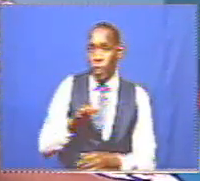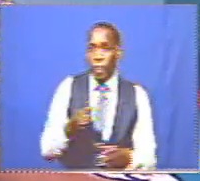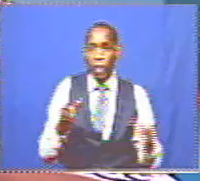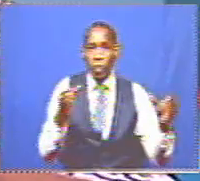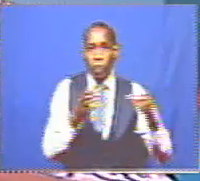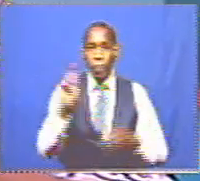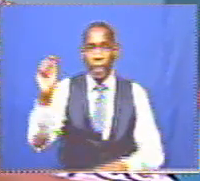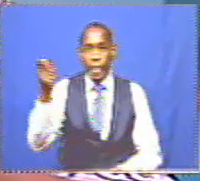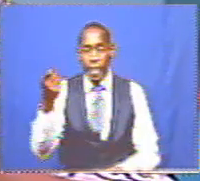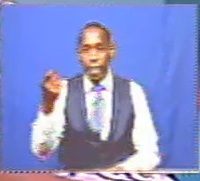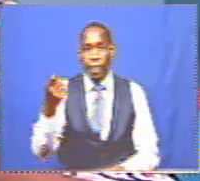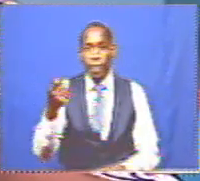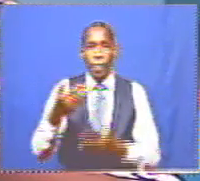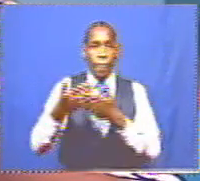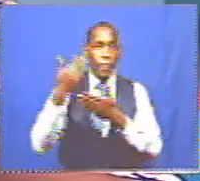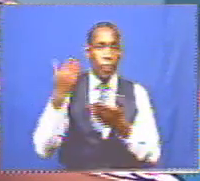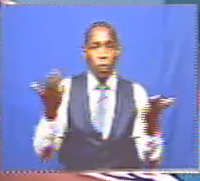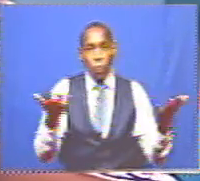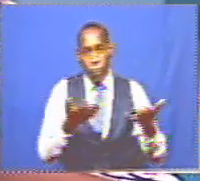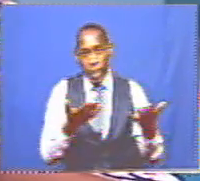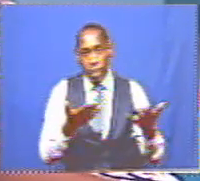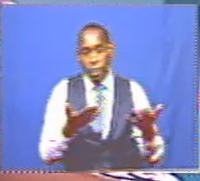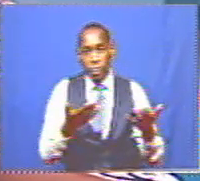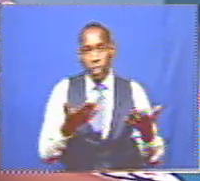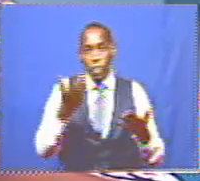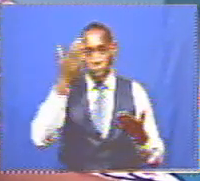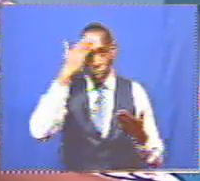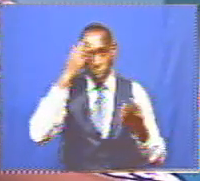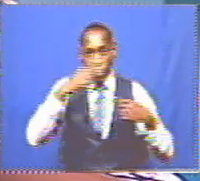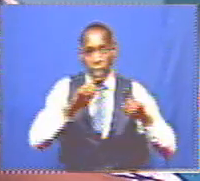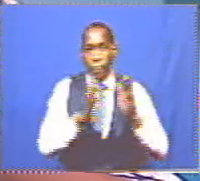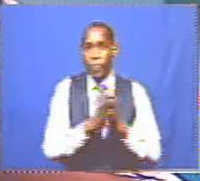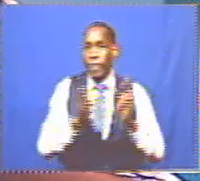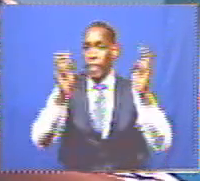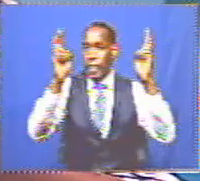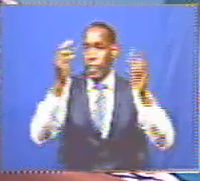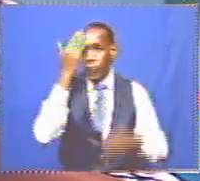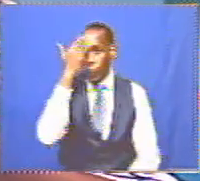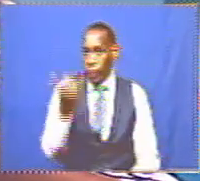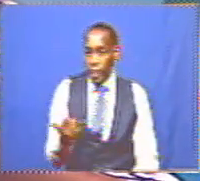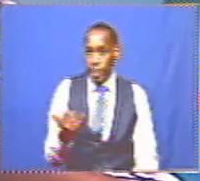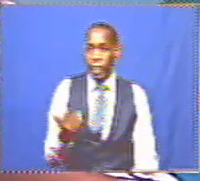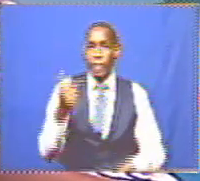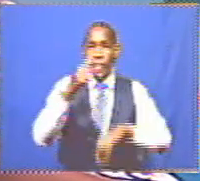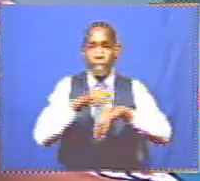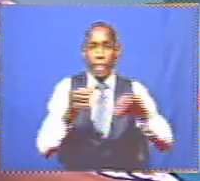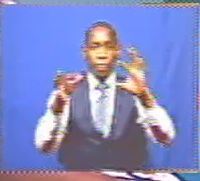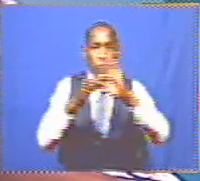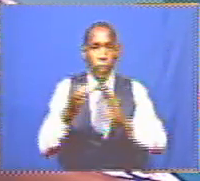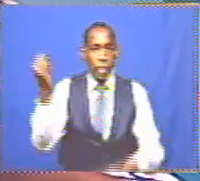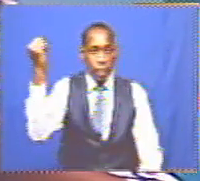Kenya. Where has it come from? Identify yourself with an issue, because when you get into